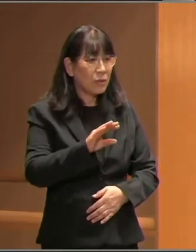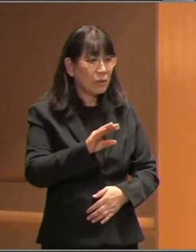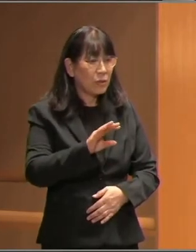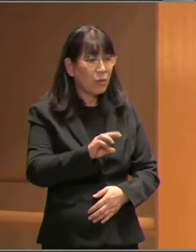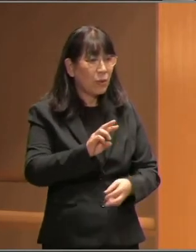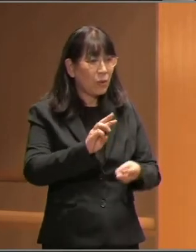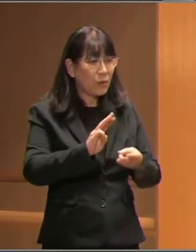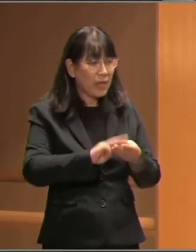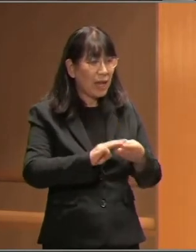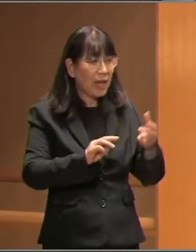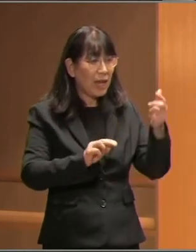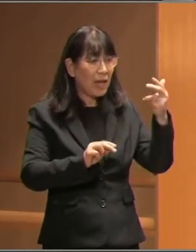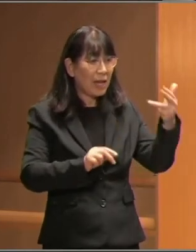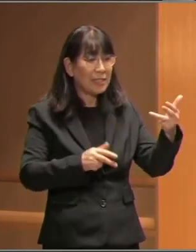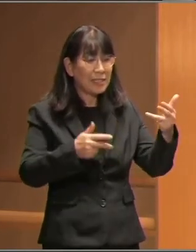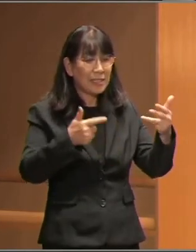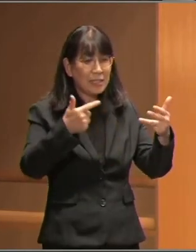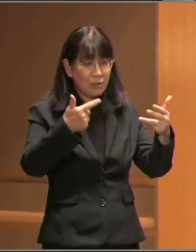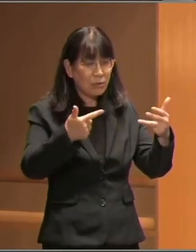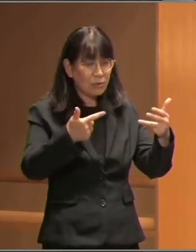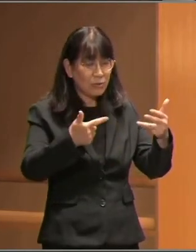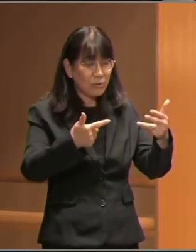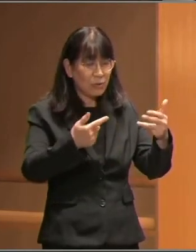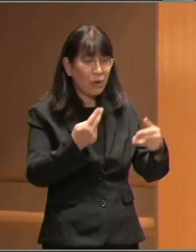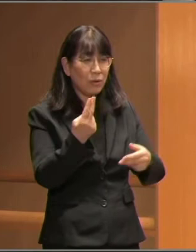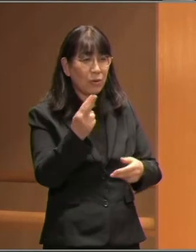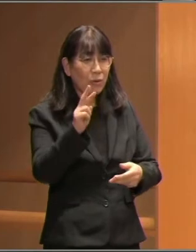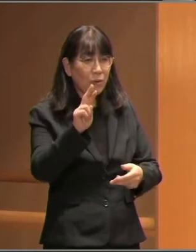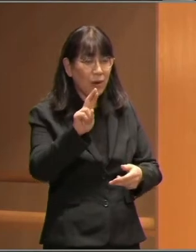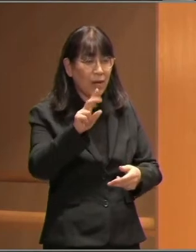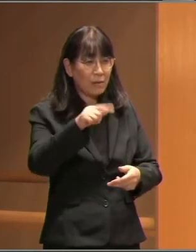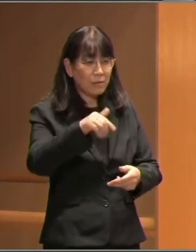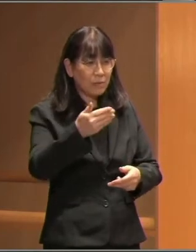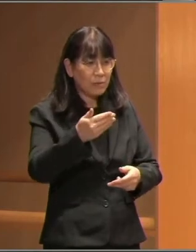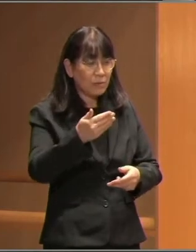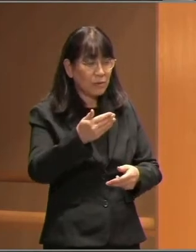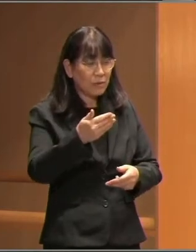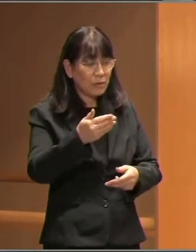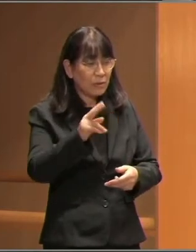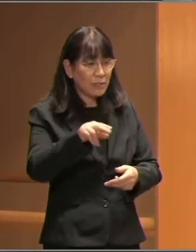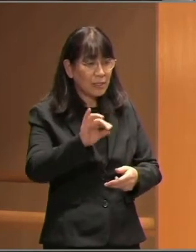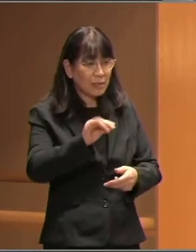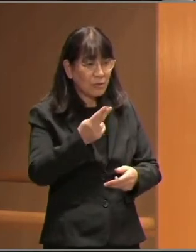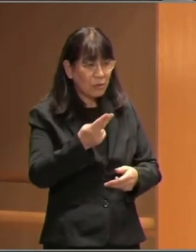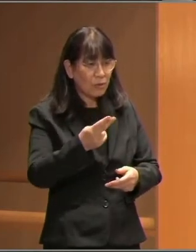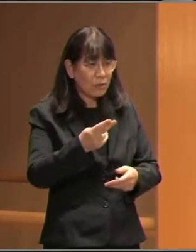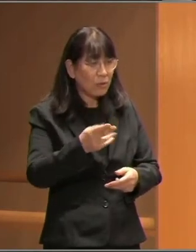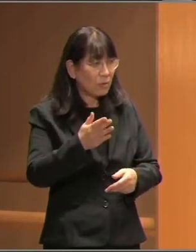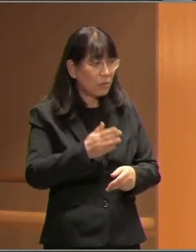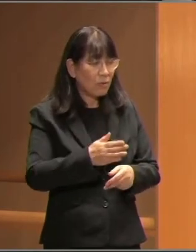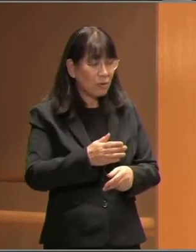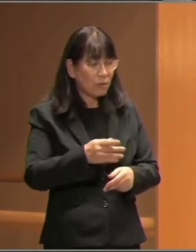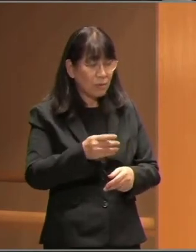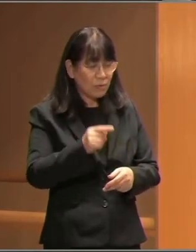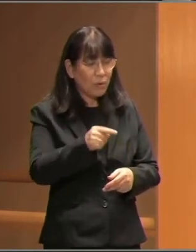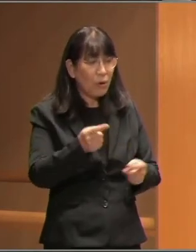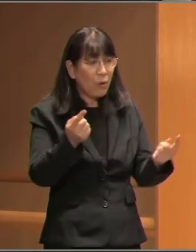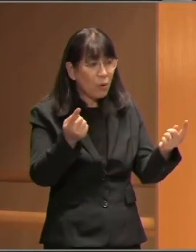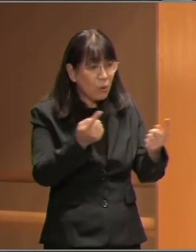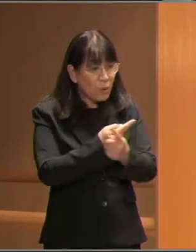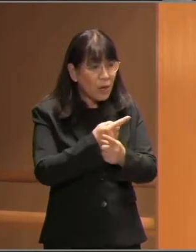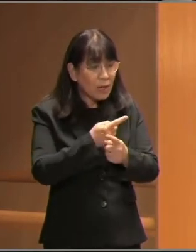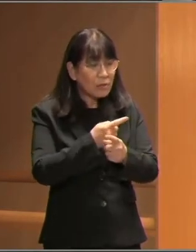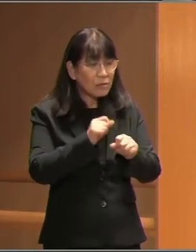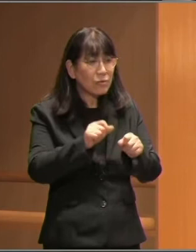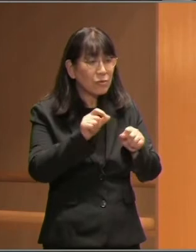This sample was prepared as a replacement for the trunk lid of